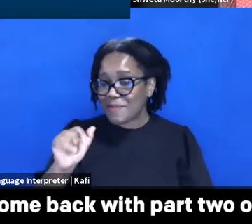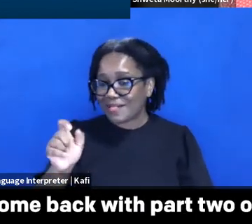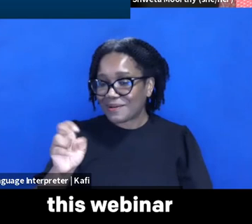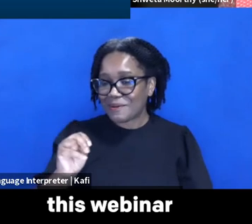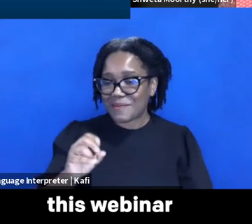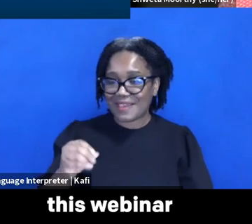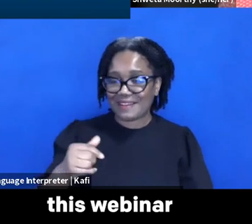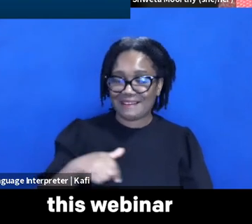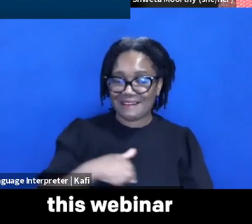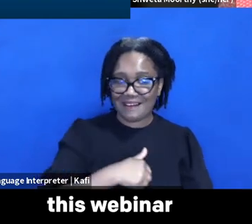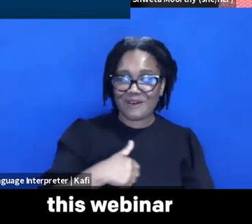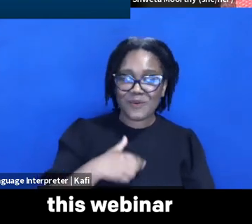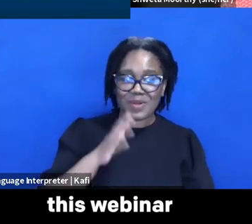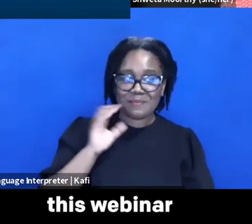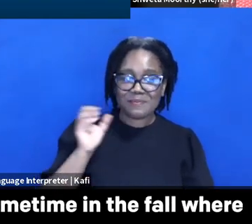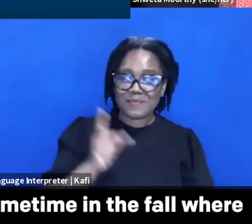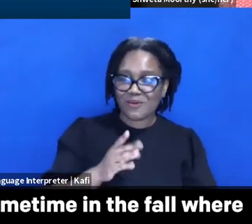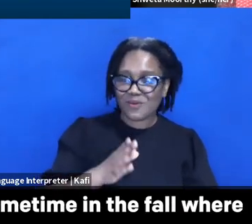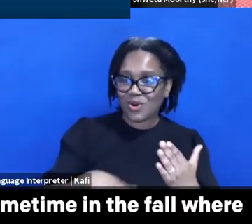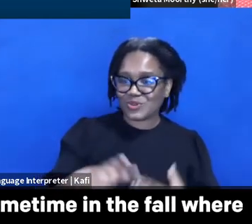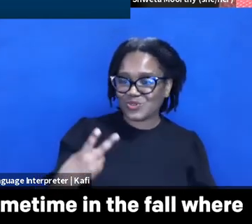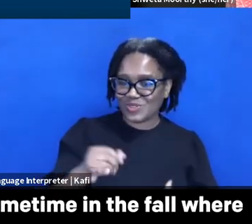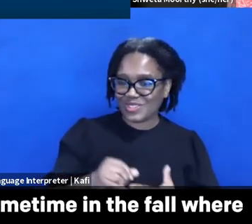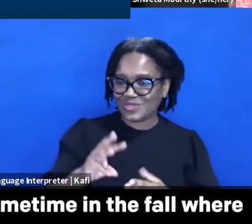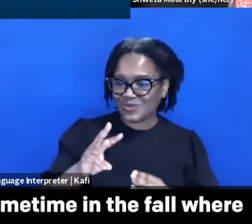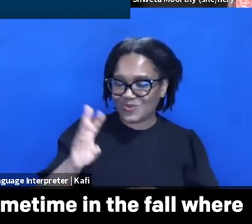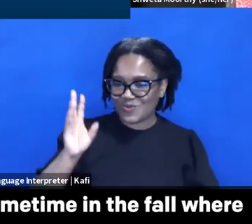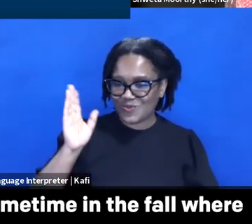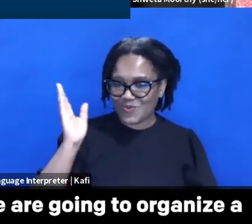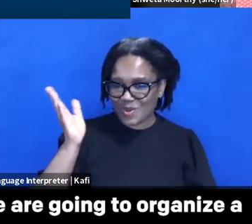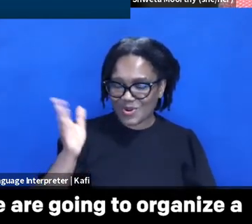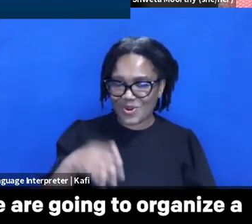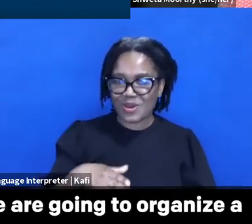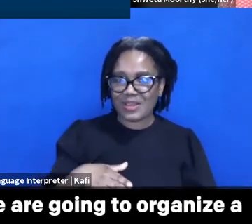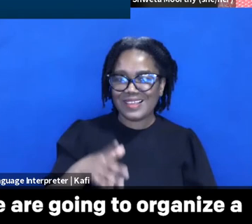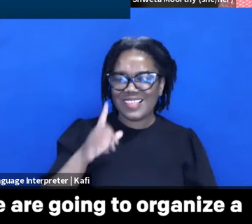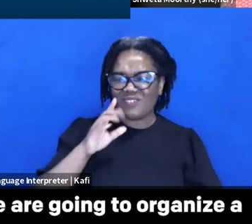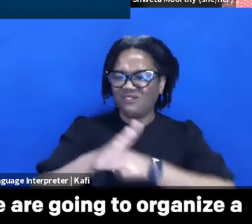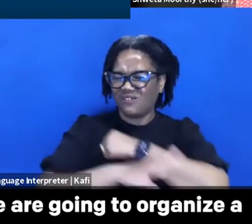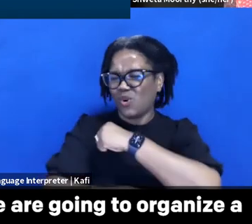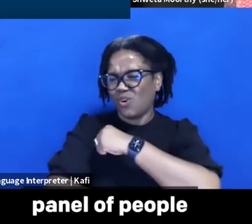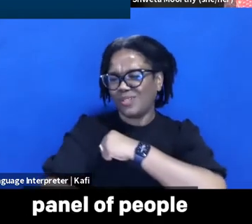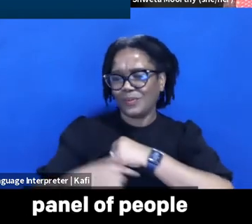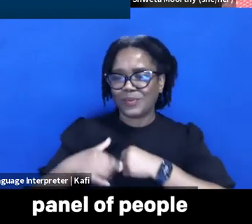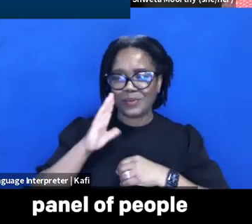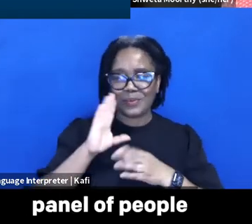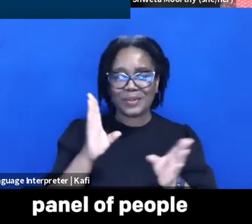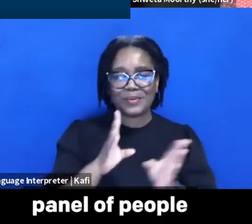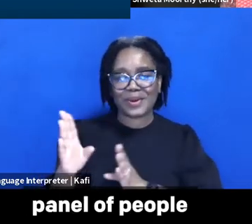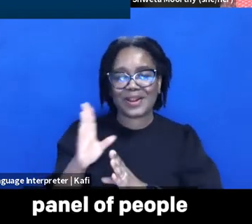of this webinar sometime in the fall, where we are going to organize a